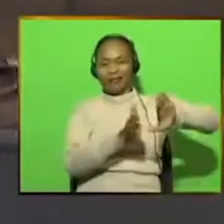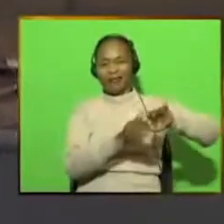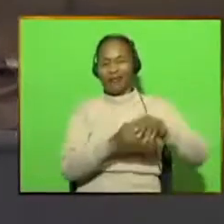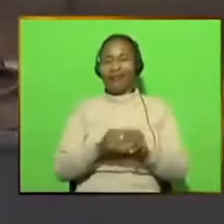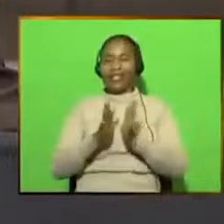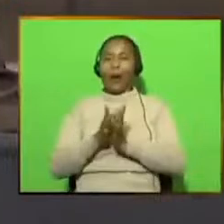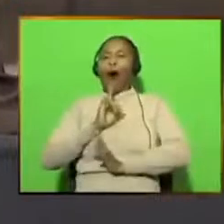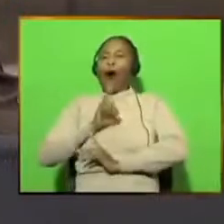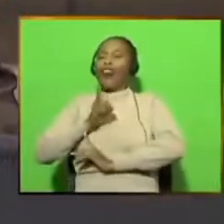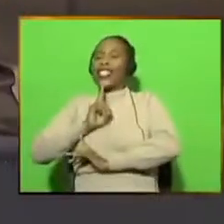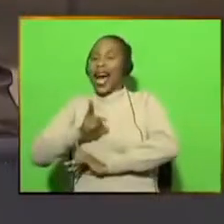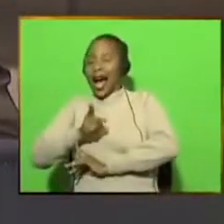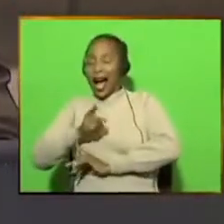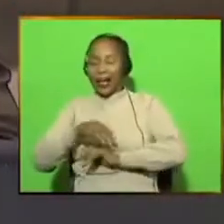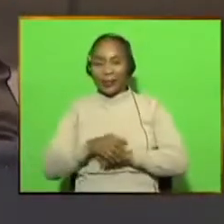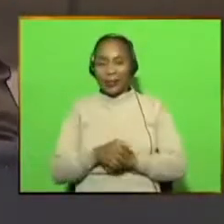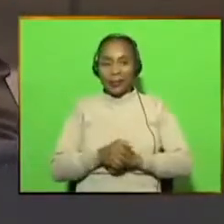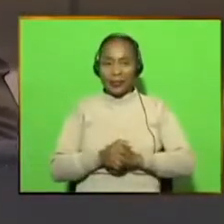Order.